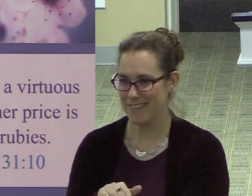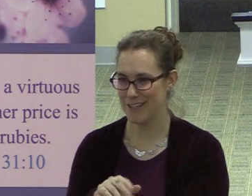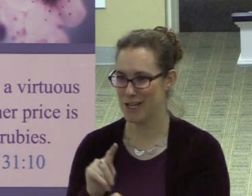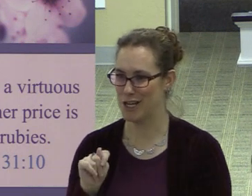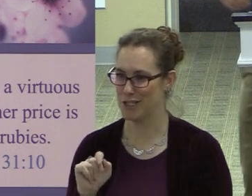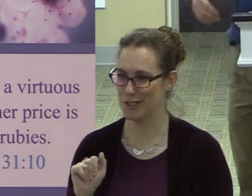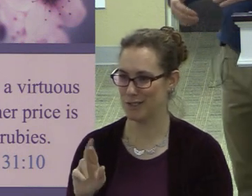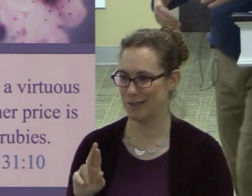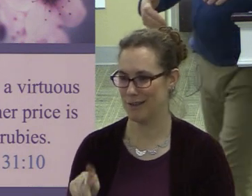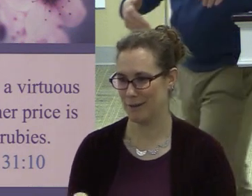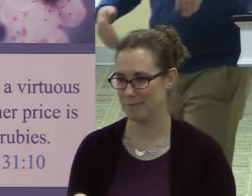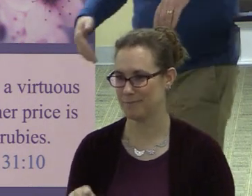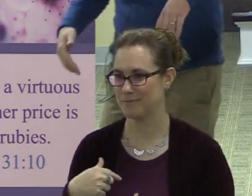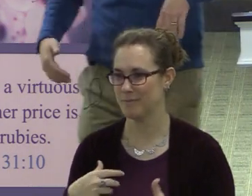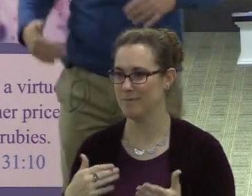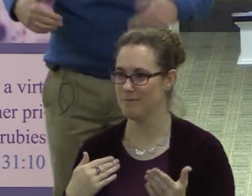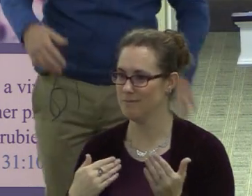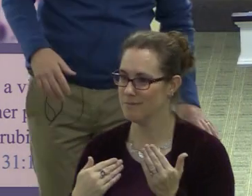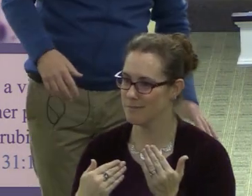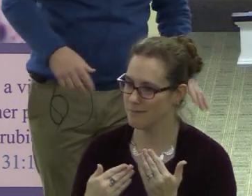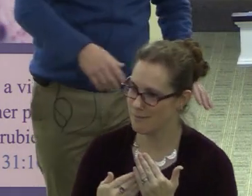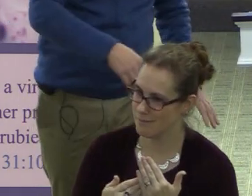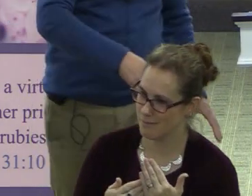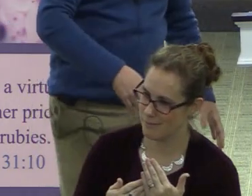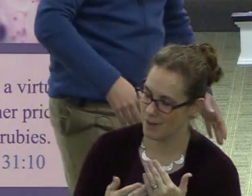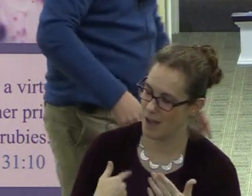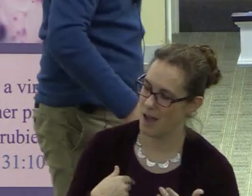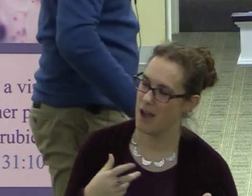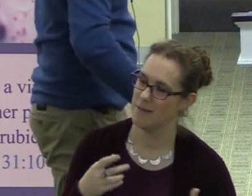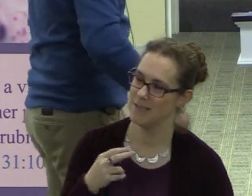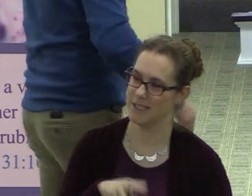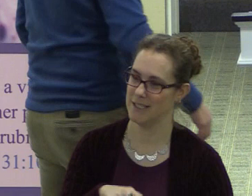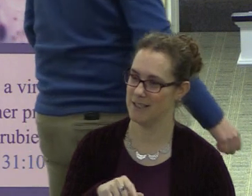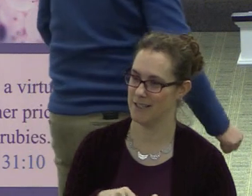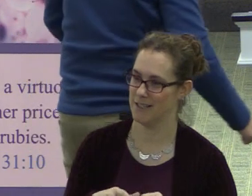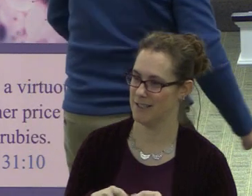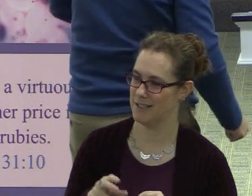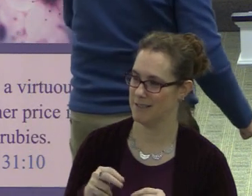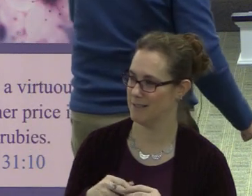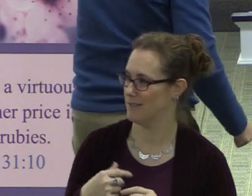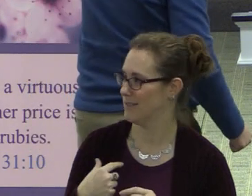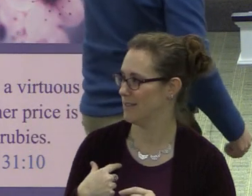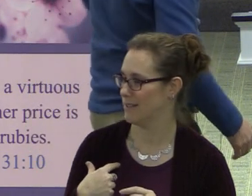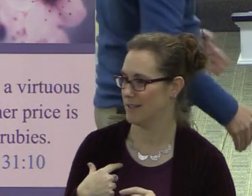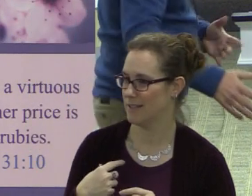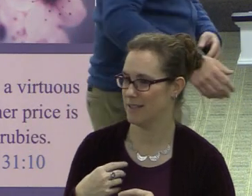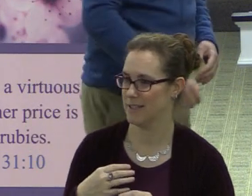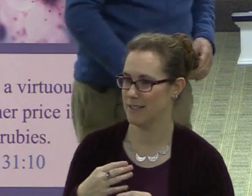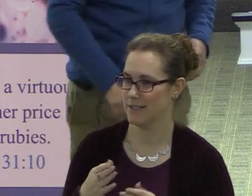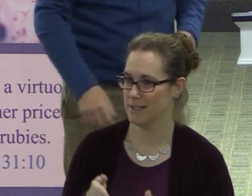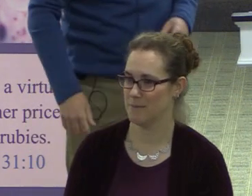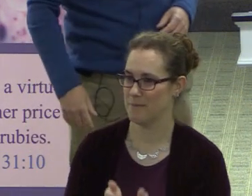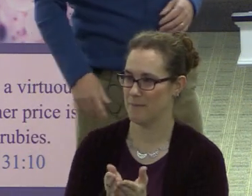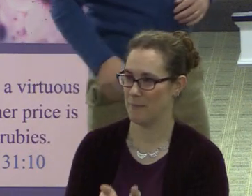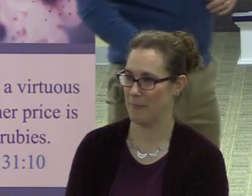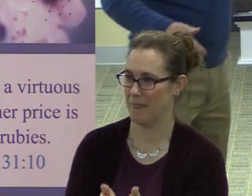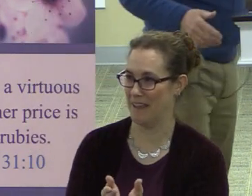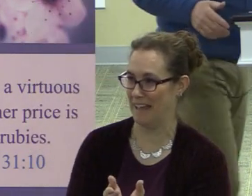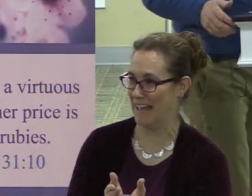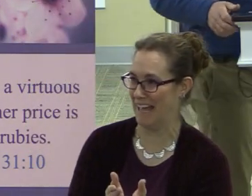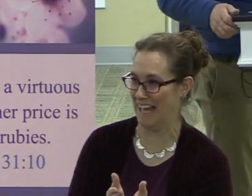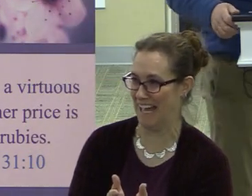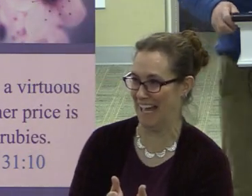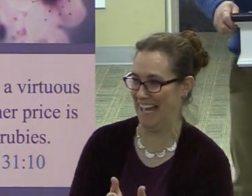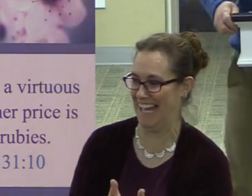leaning against it, and I'm just a few feet from him. So I'm sitting down here. He's just about right here. No, the boat's running this way. I'm facing this way. And